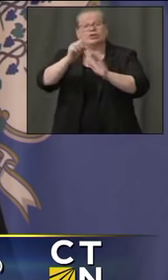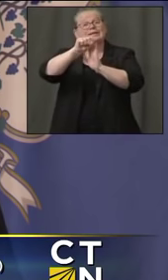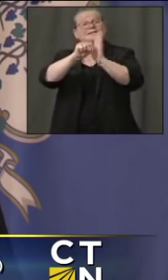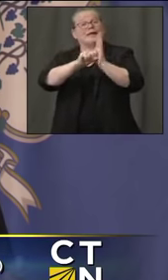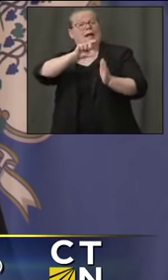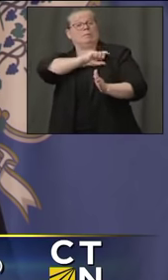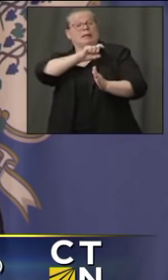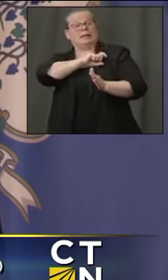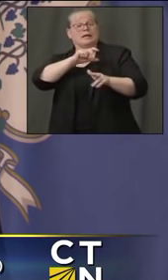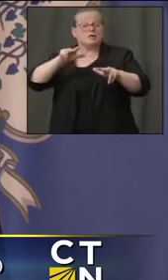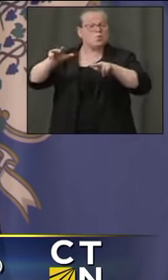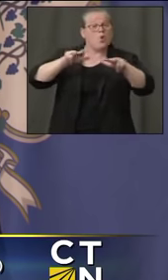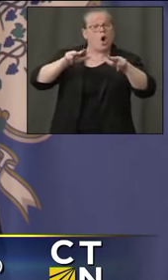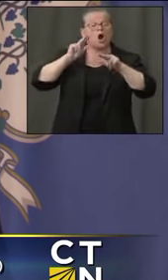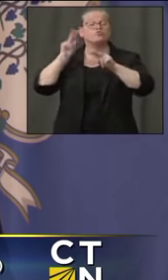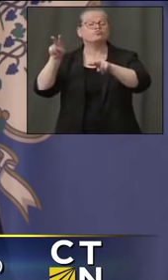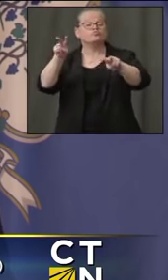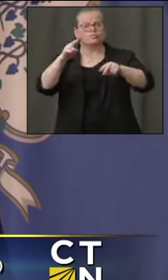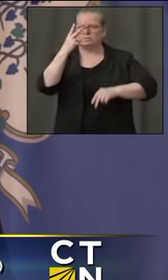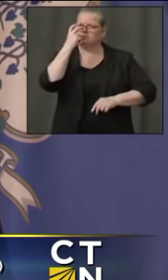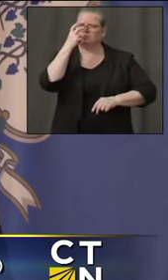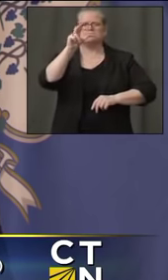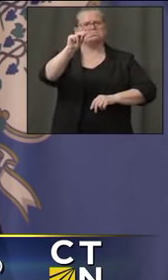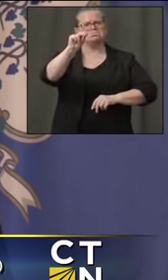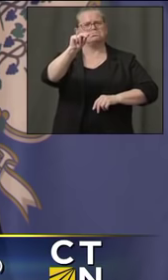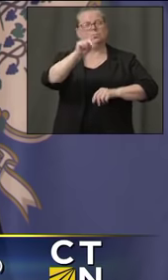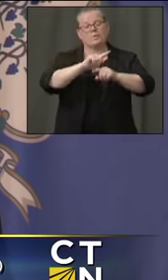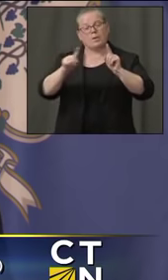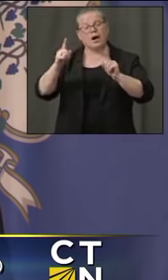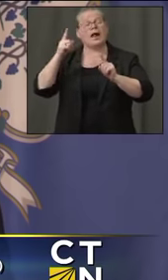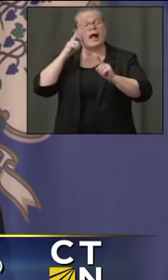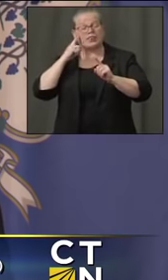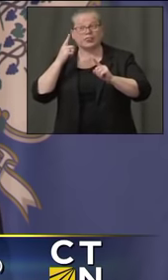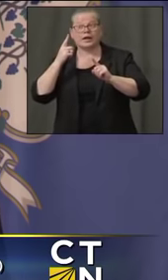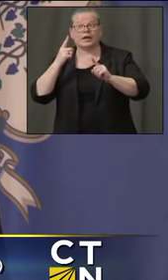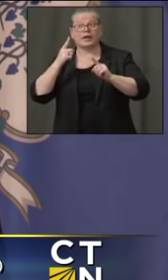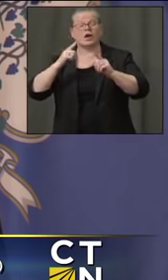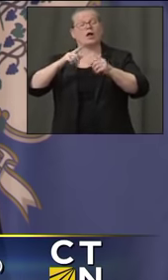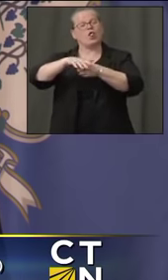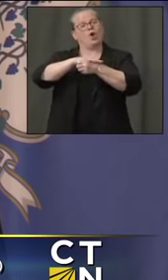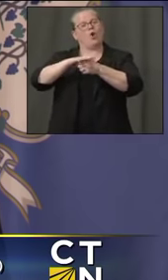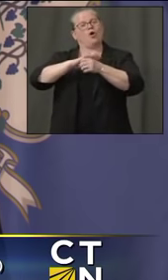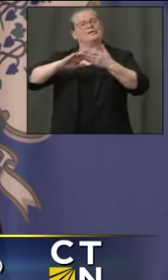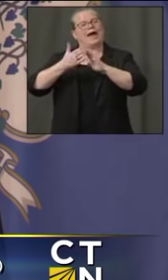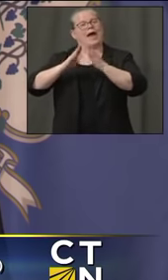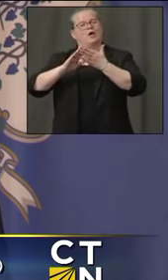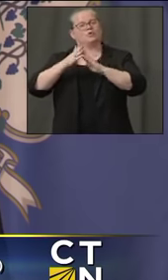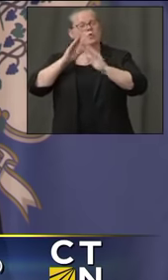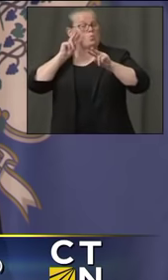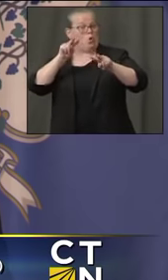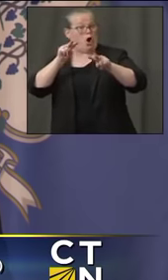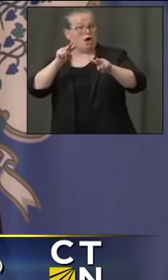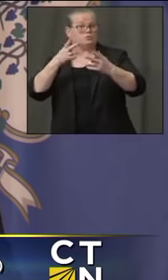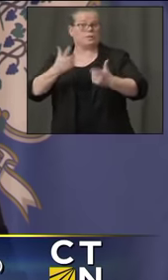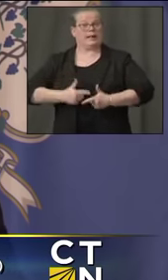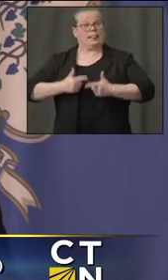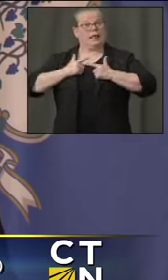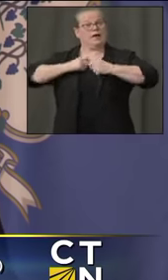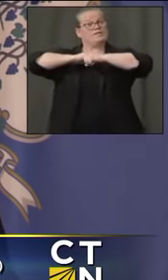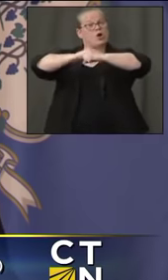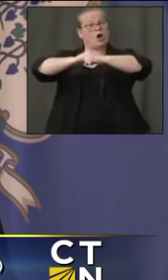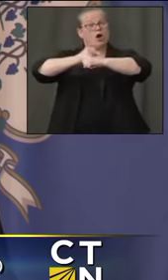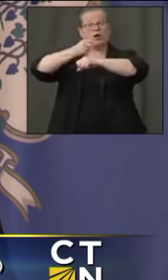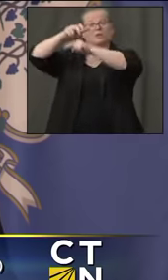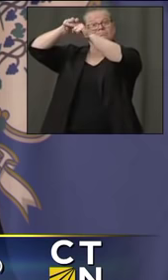local municipalities are going to be monitoring that very carefully. If they're lifeguards, I hope they're paying attention to it. And if you're there and you see some